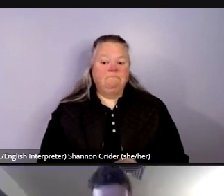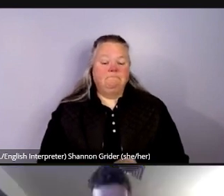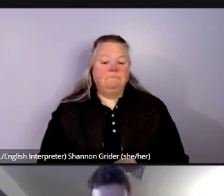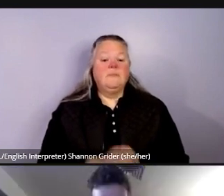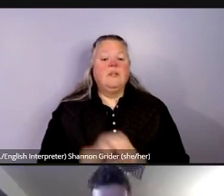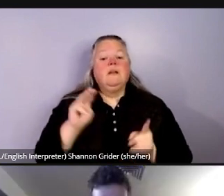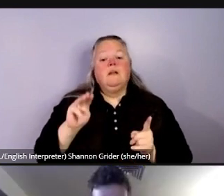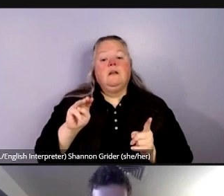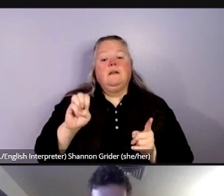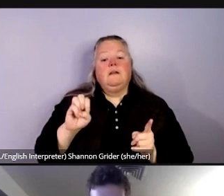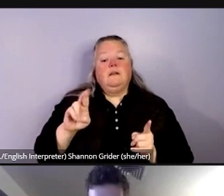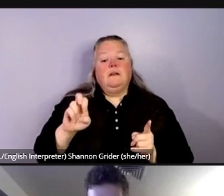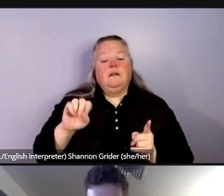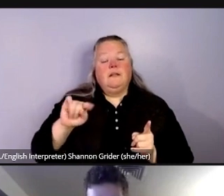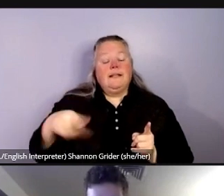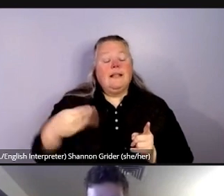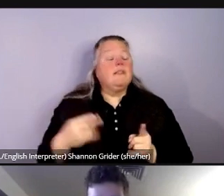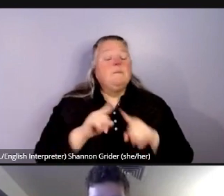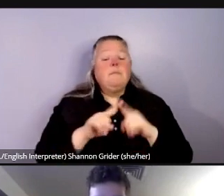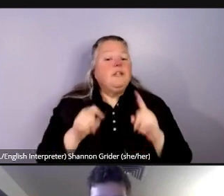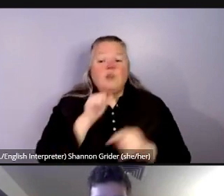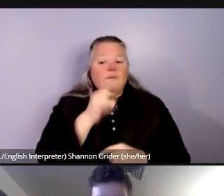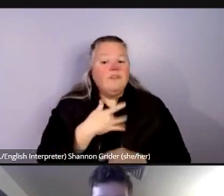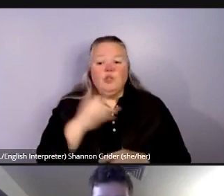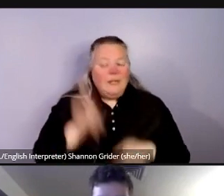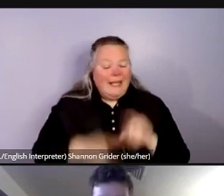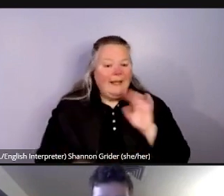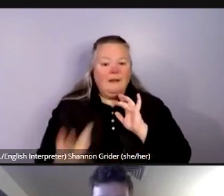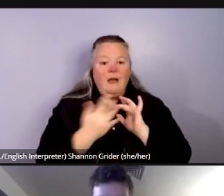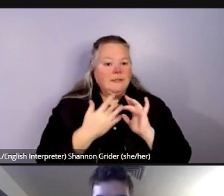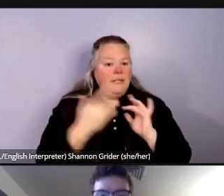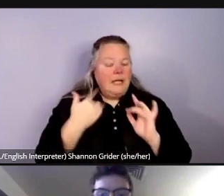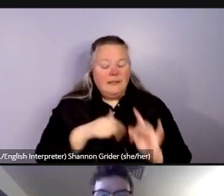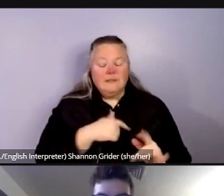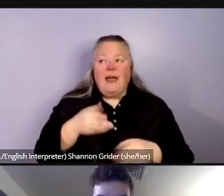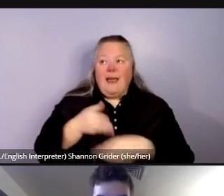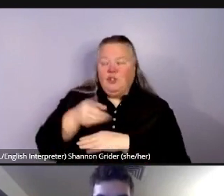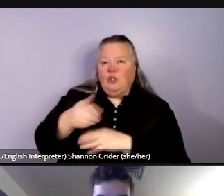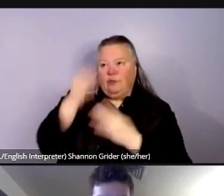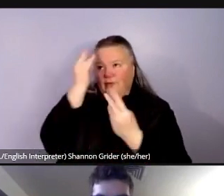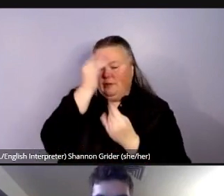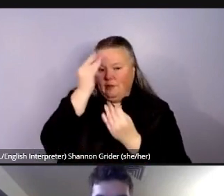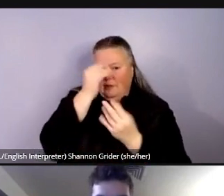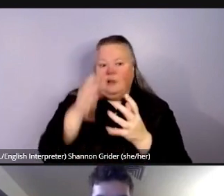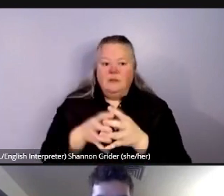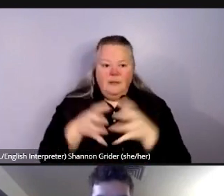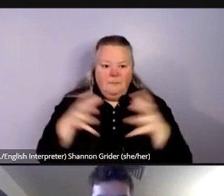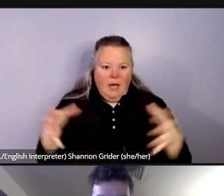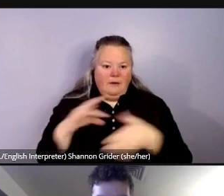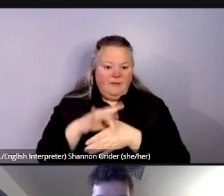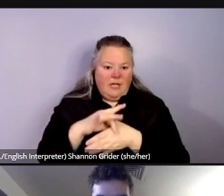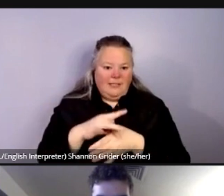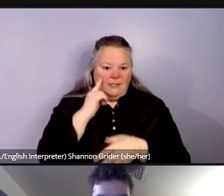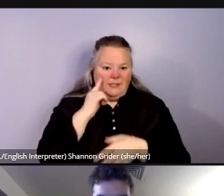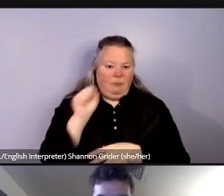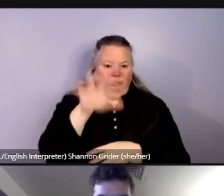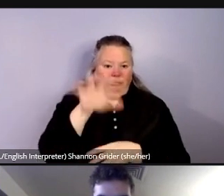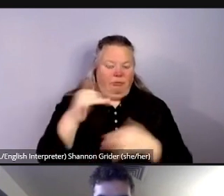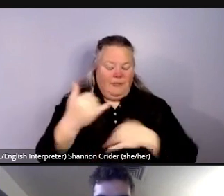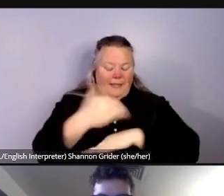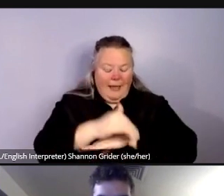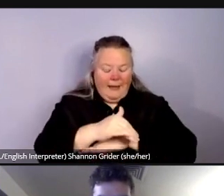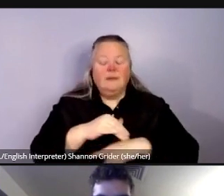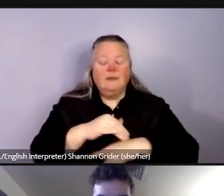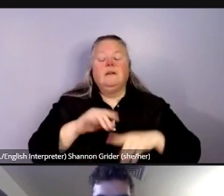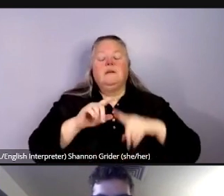And please don't hesitate to reach out to us, though, certainly after you've digested the large Yes. amount of content that we threw at you today. And then